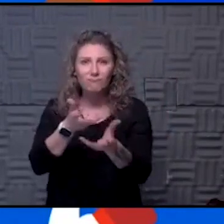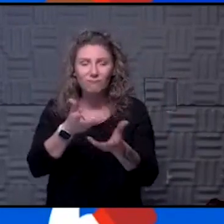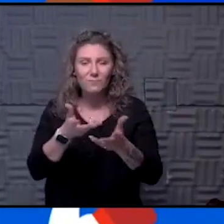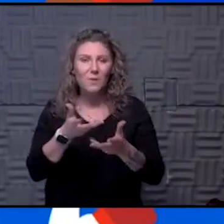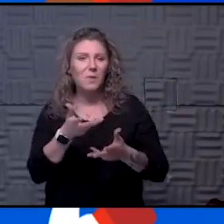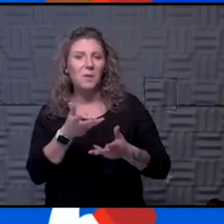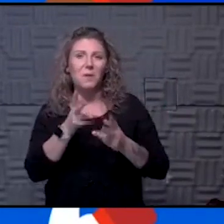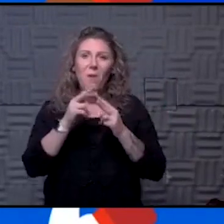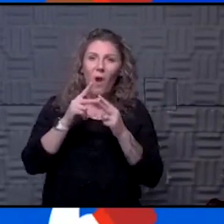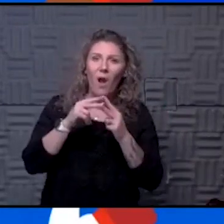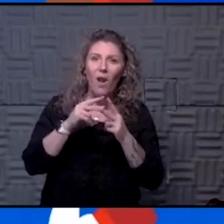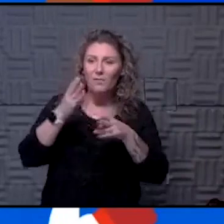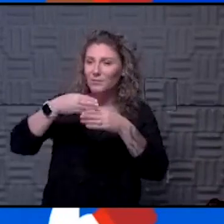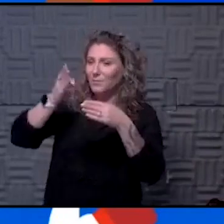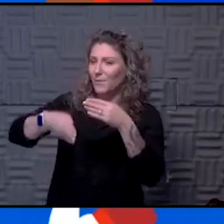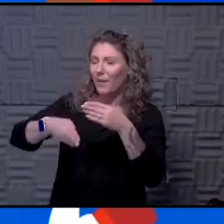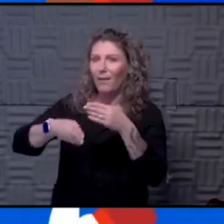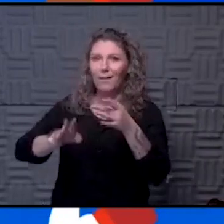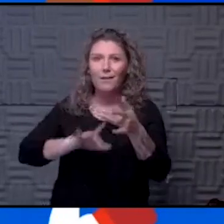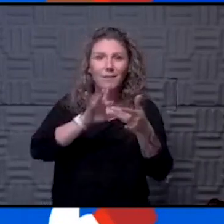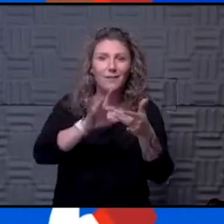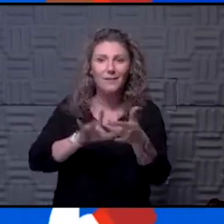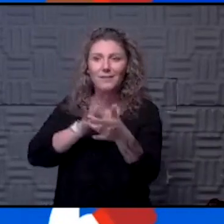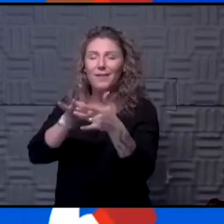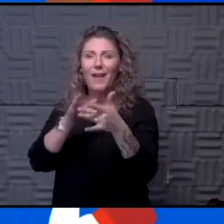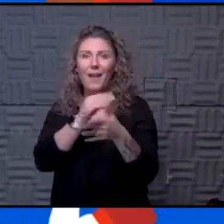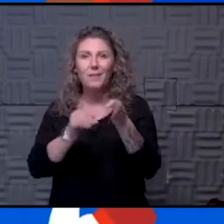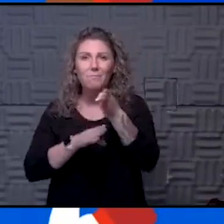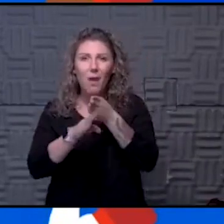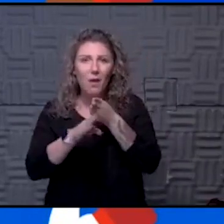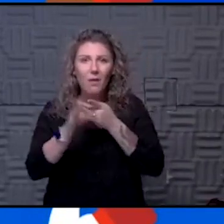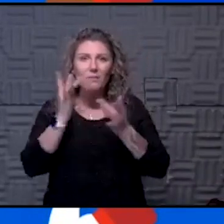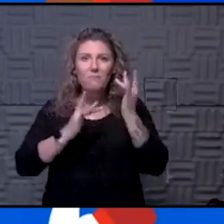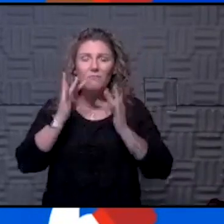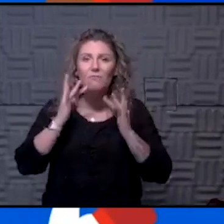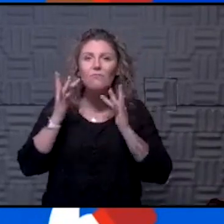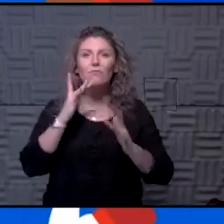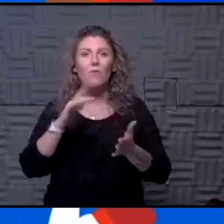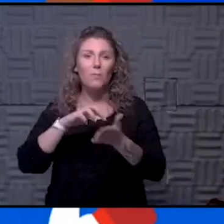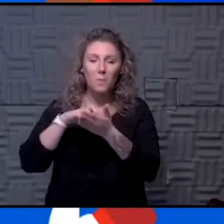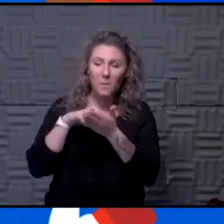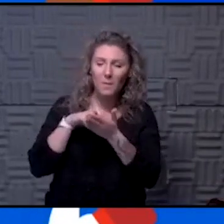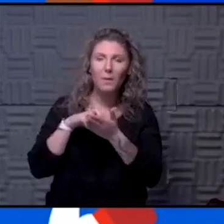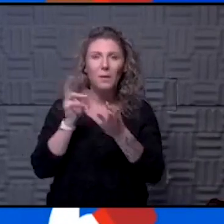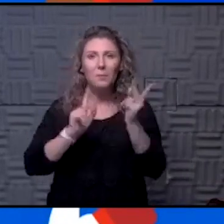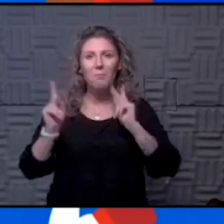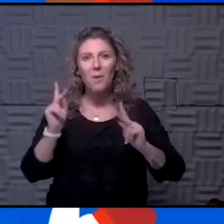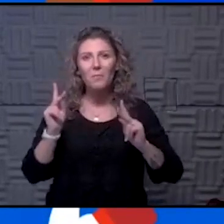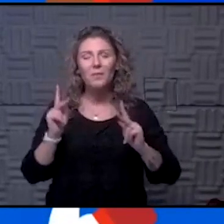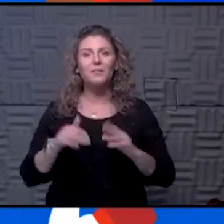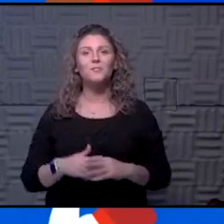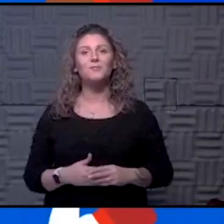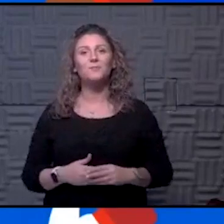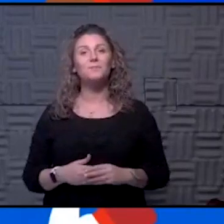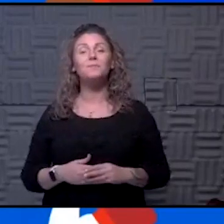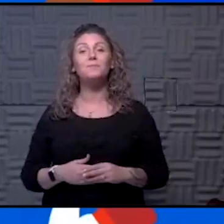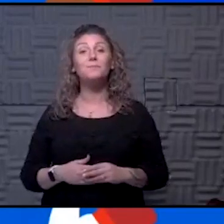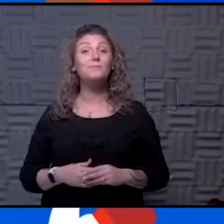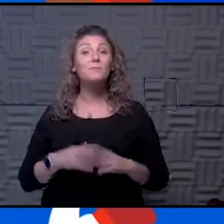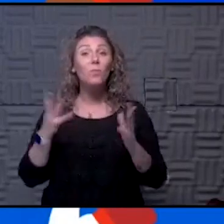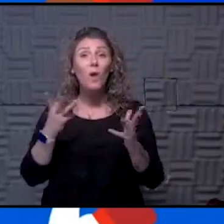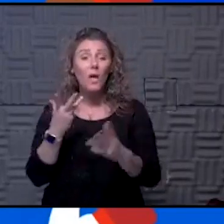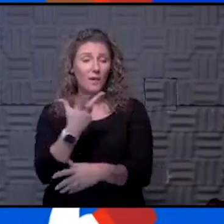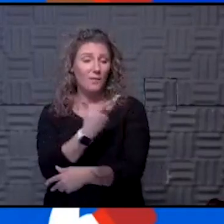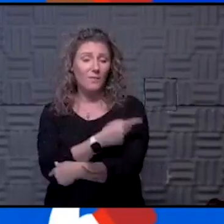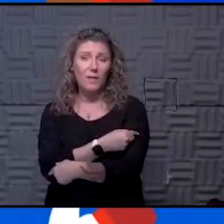weekends and trying to reach our minority population, our susceptible population, is that the